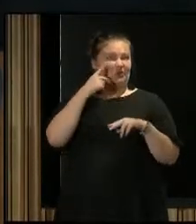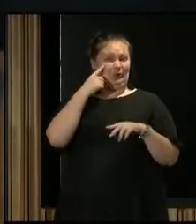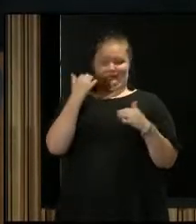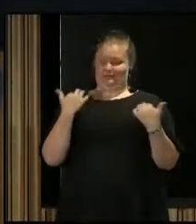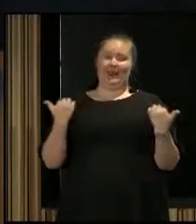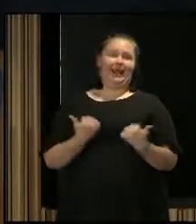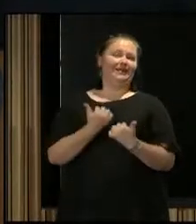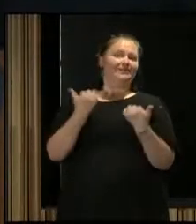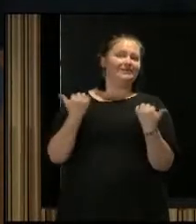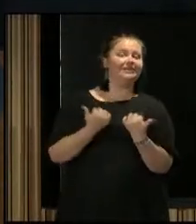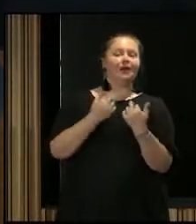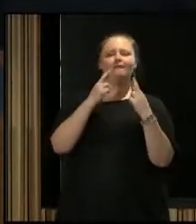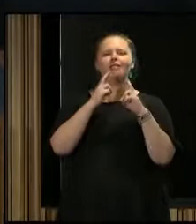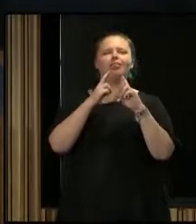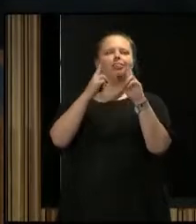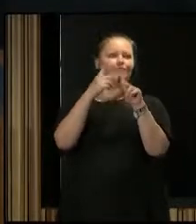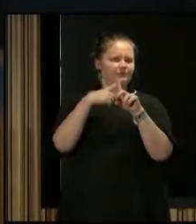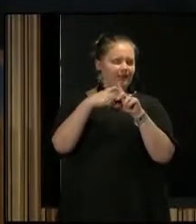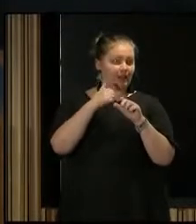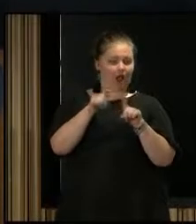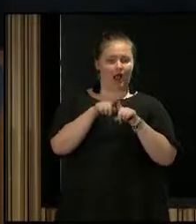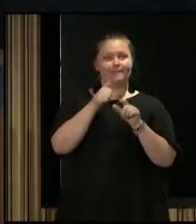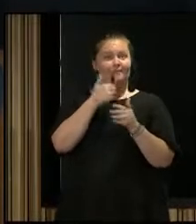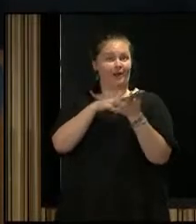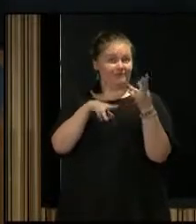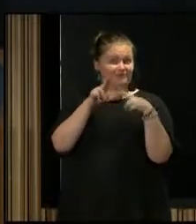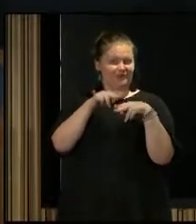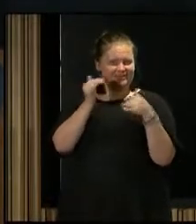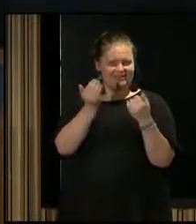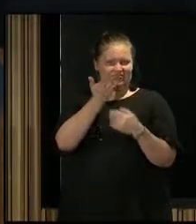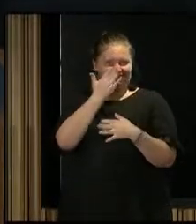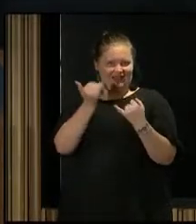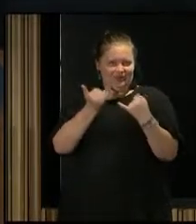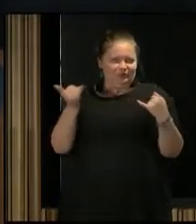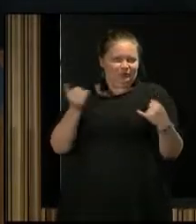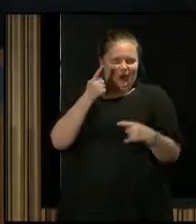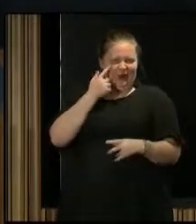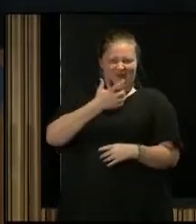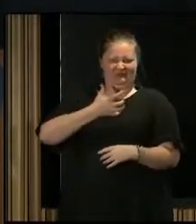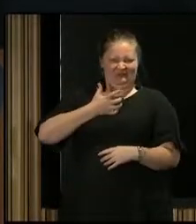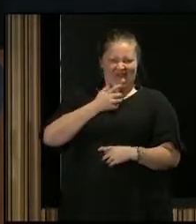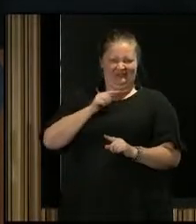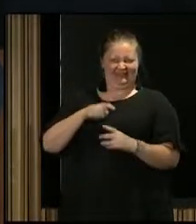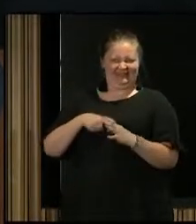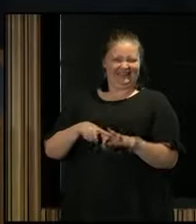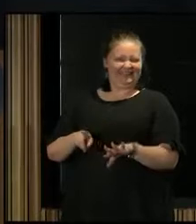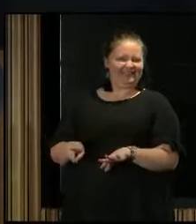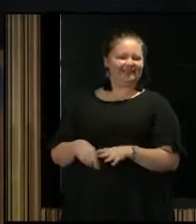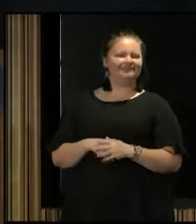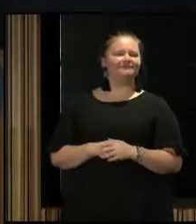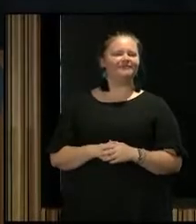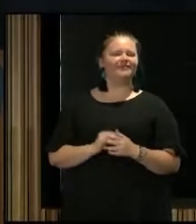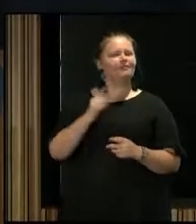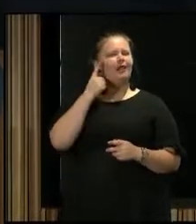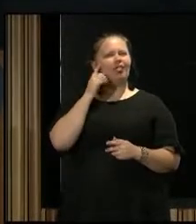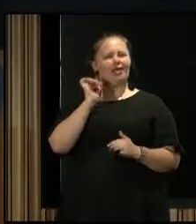optimistic examples in life. My parents are in the front row looking very uncomfortable at this question. But I think